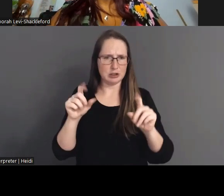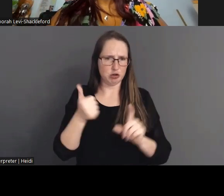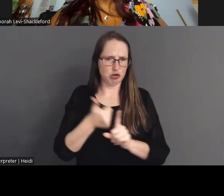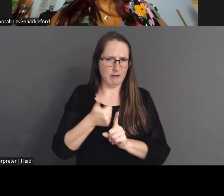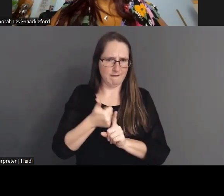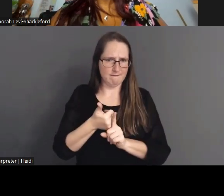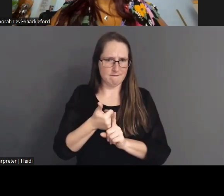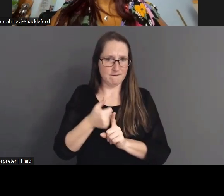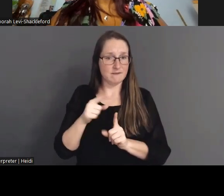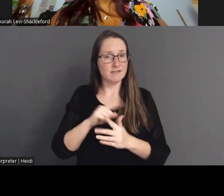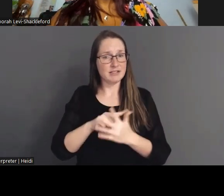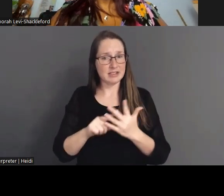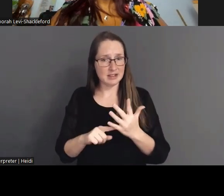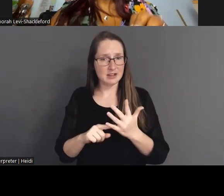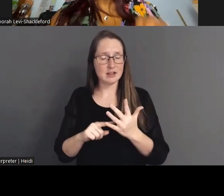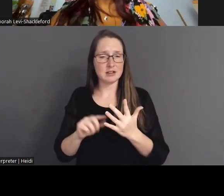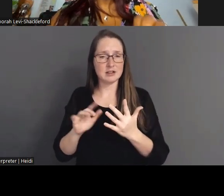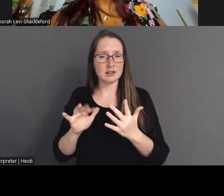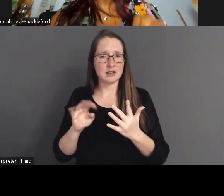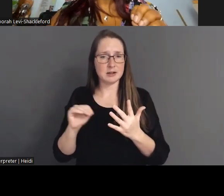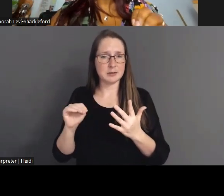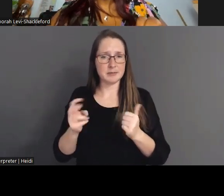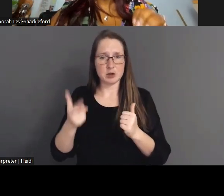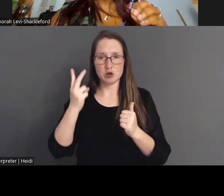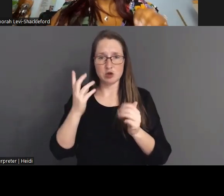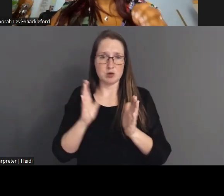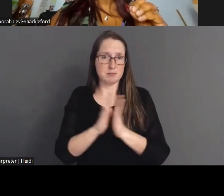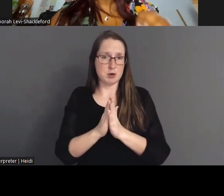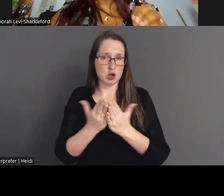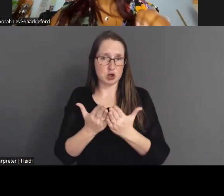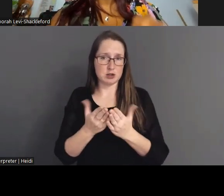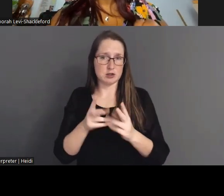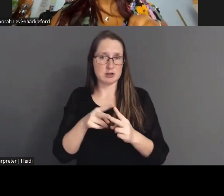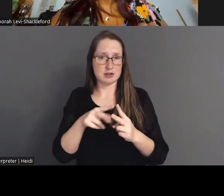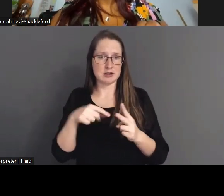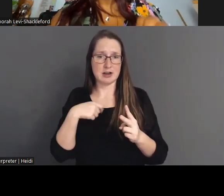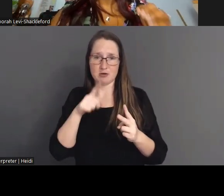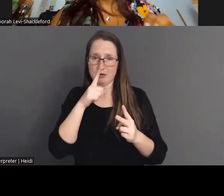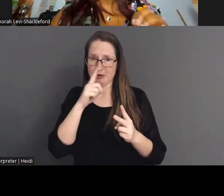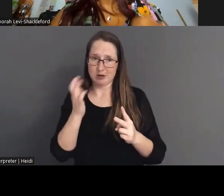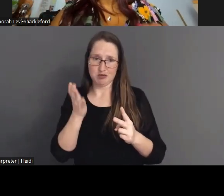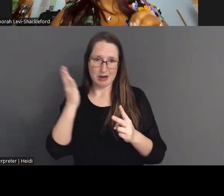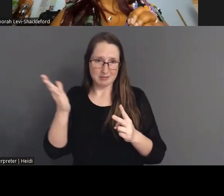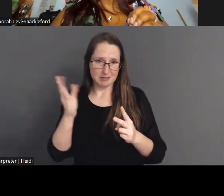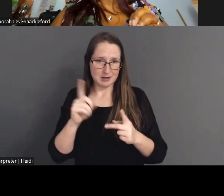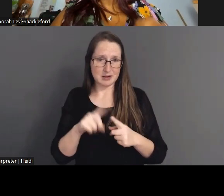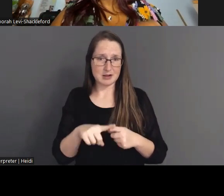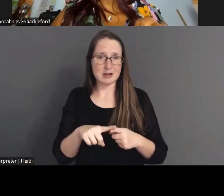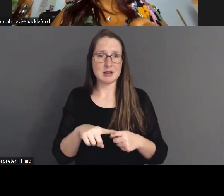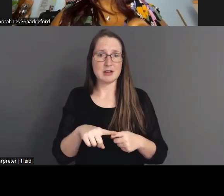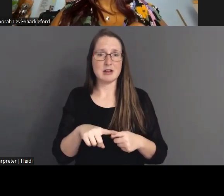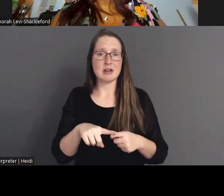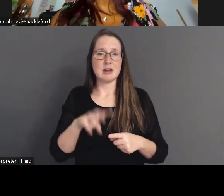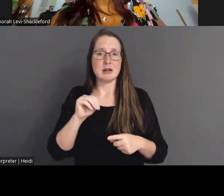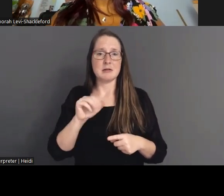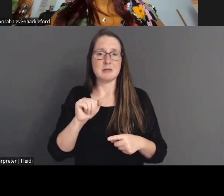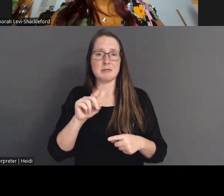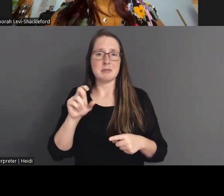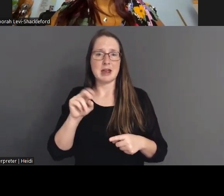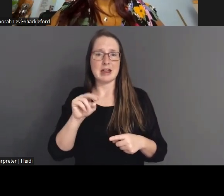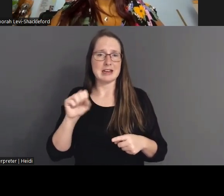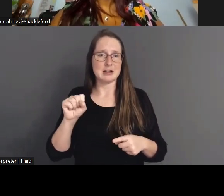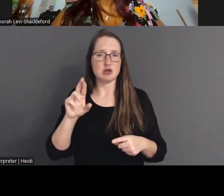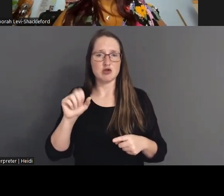These are two books that I really, really recommend. The Madness, Race, and Insanity in a Jim